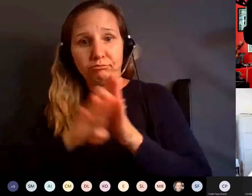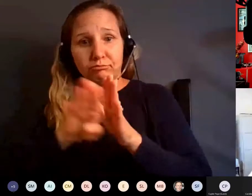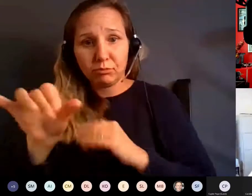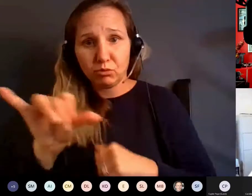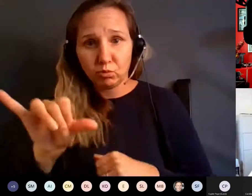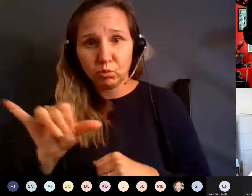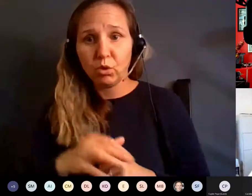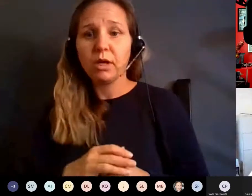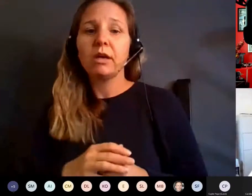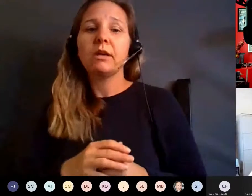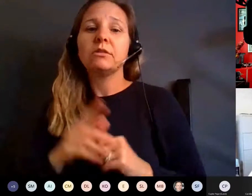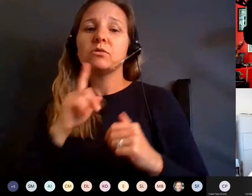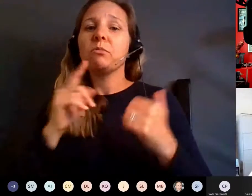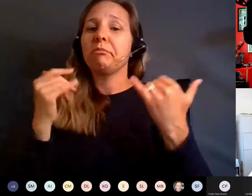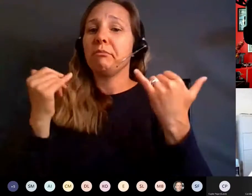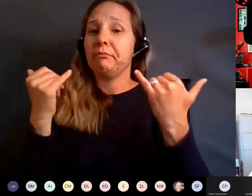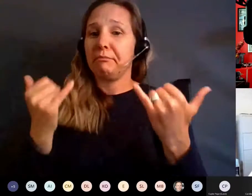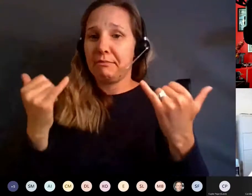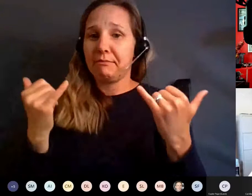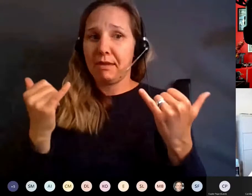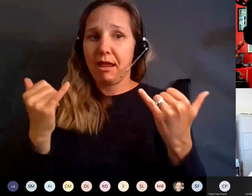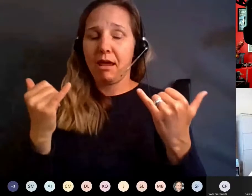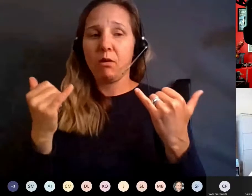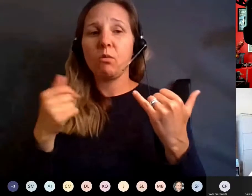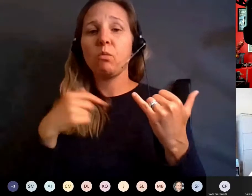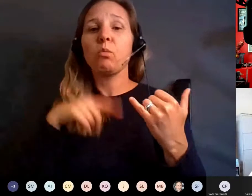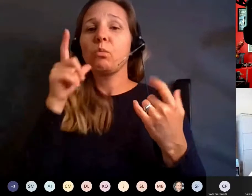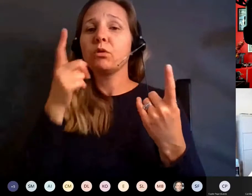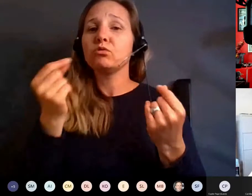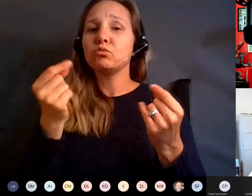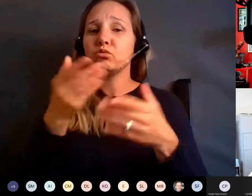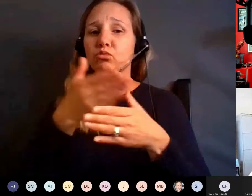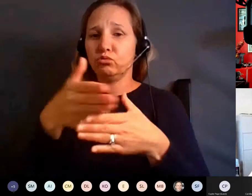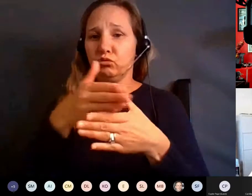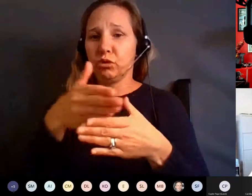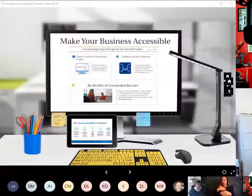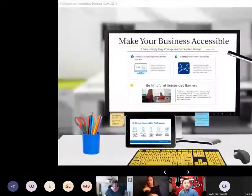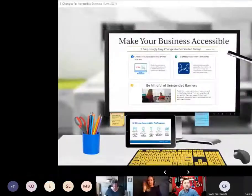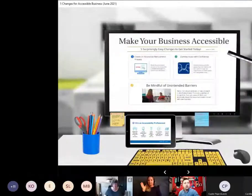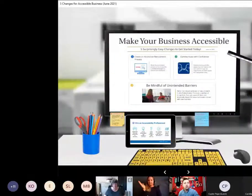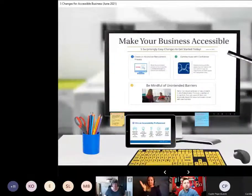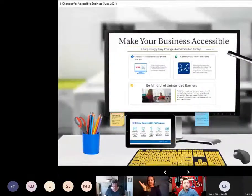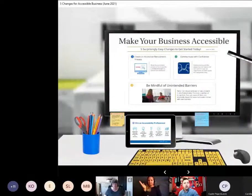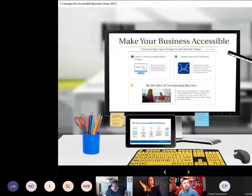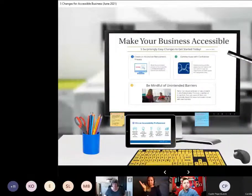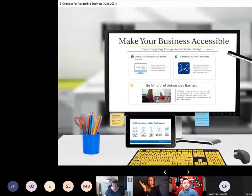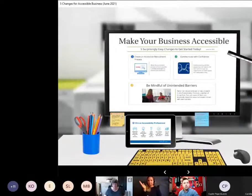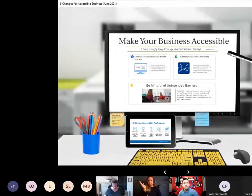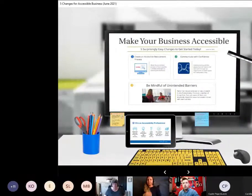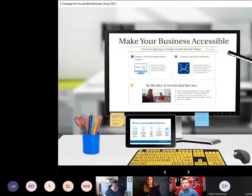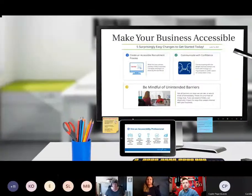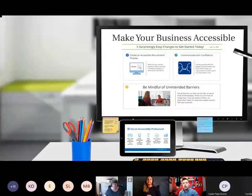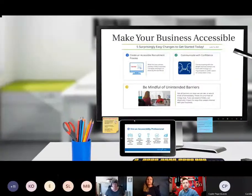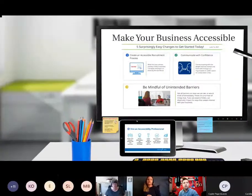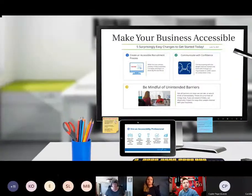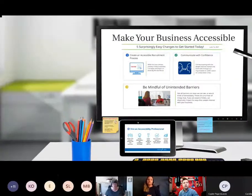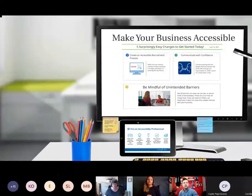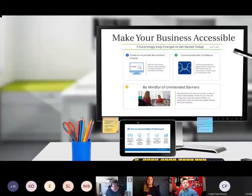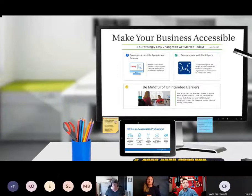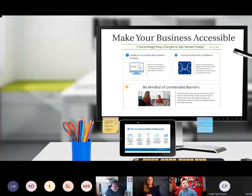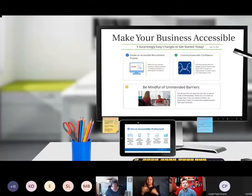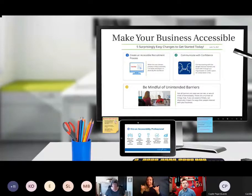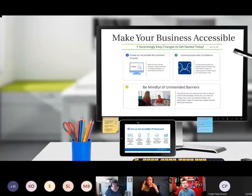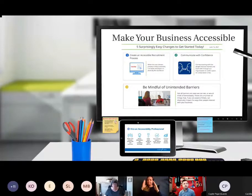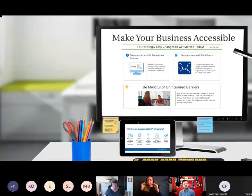go ahead and share one of my presentation now. There we go. So I'm hoping that everyone